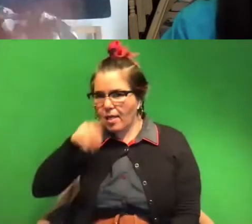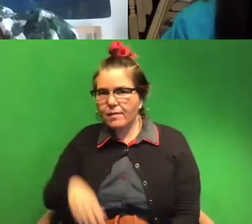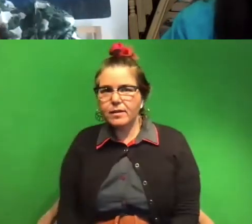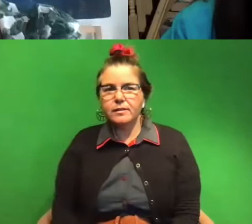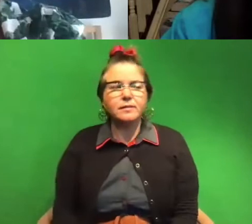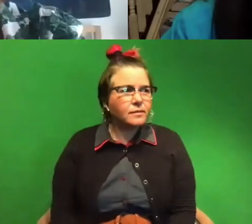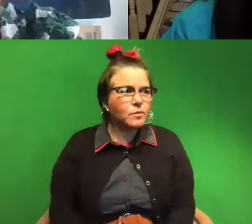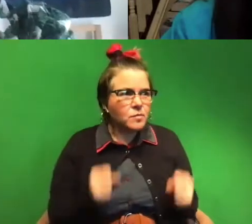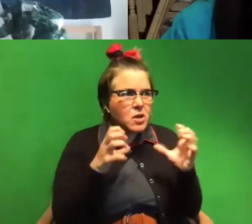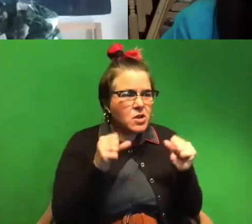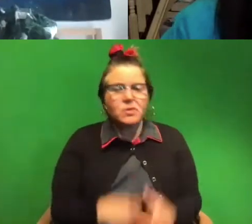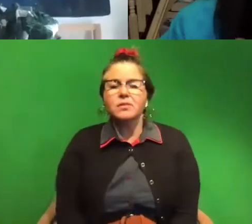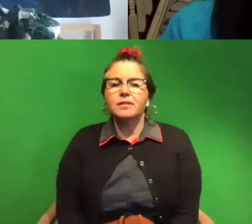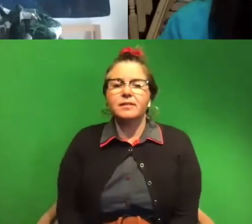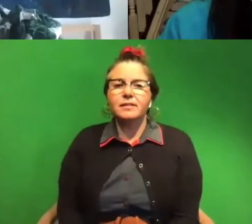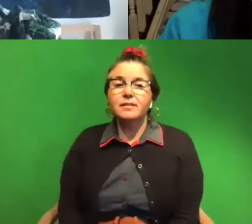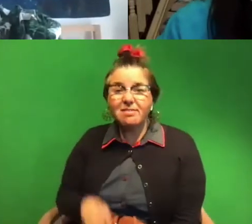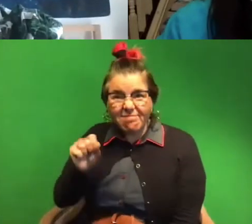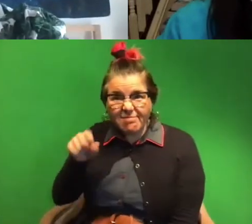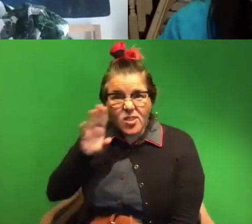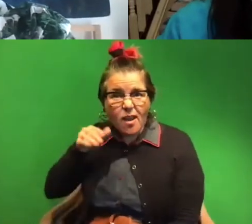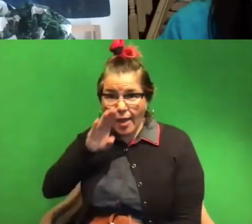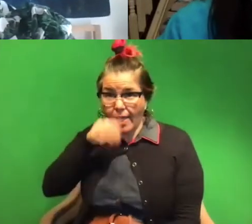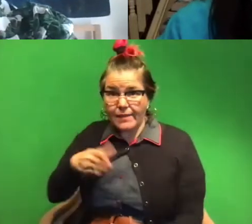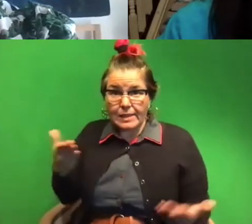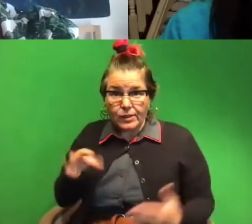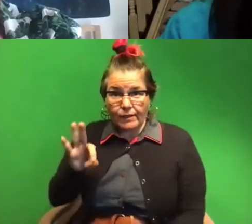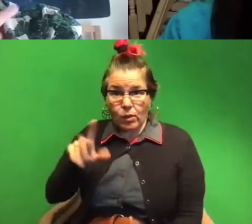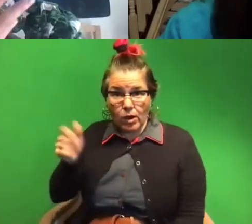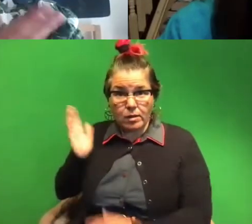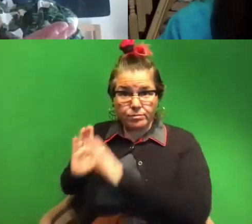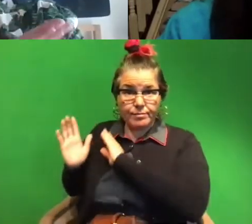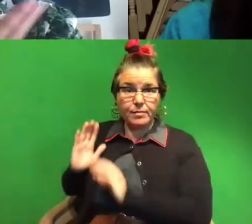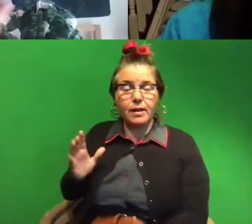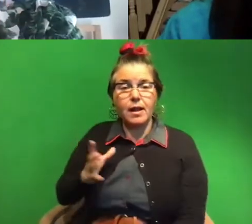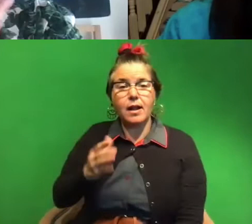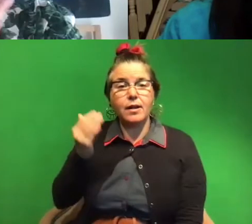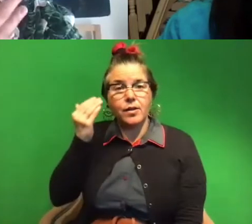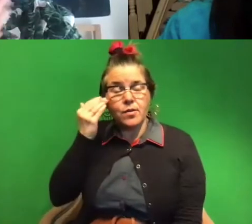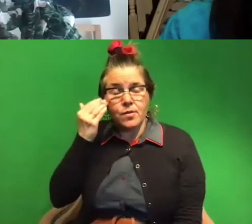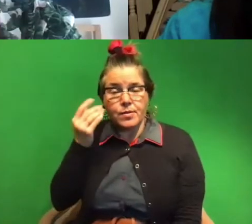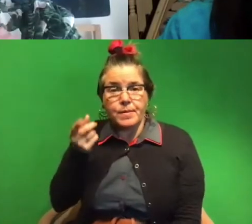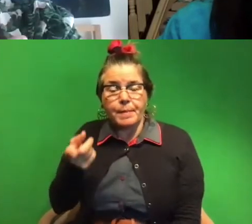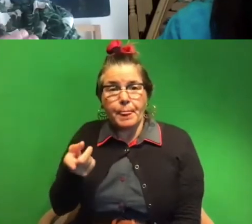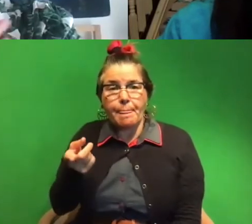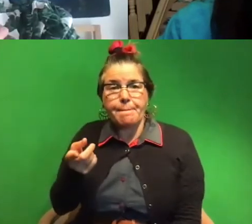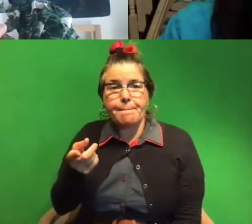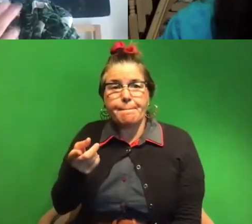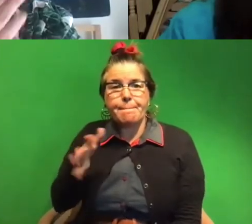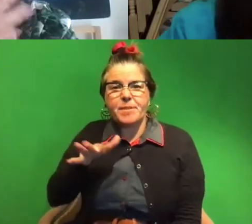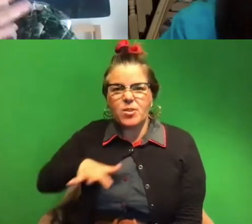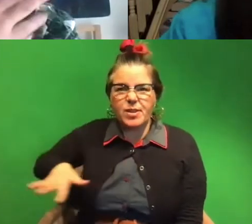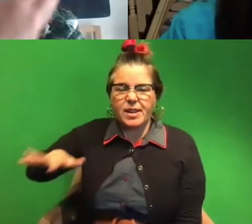yeah. So knowing that we had those elephants here in Florida and knowing that they were around